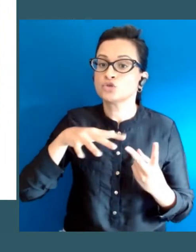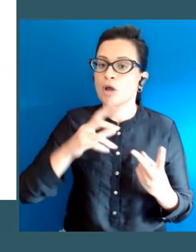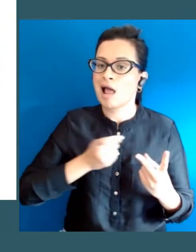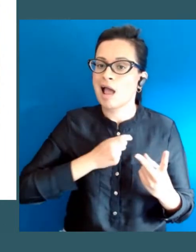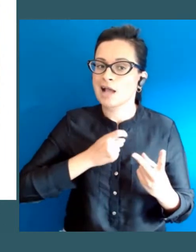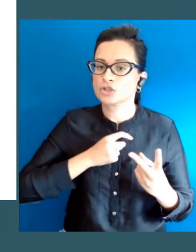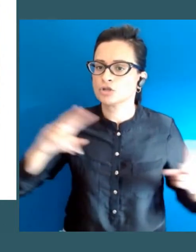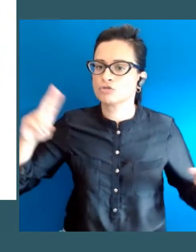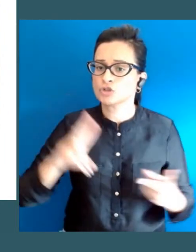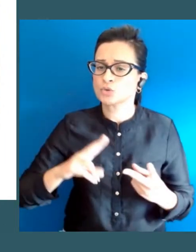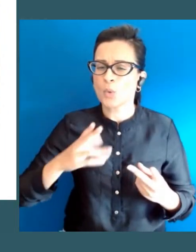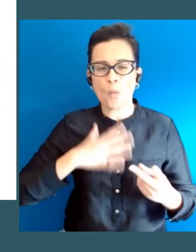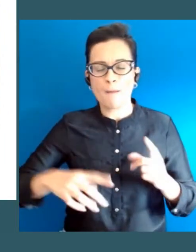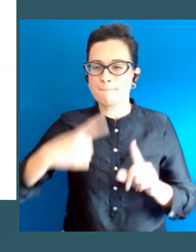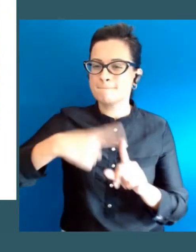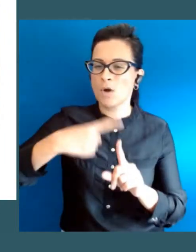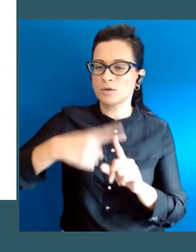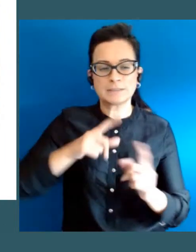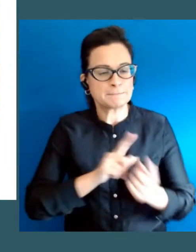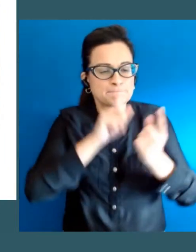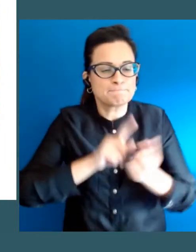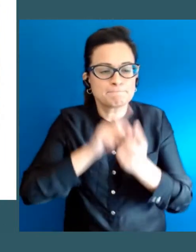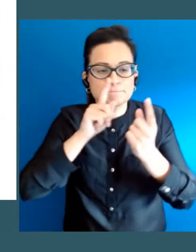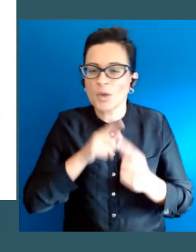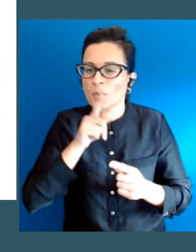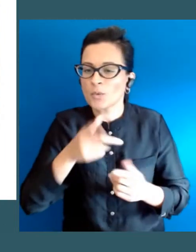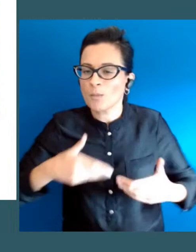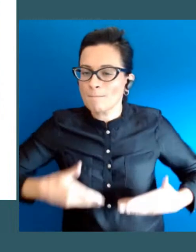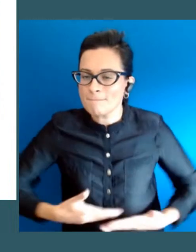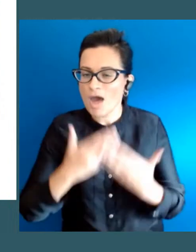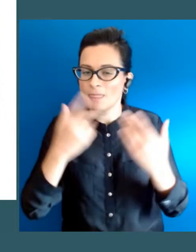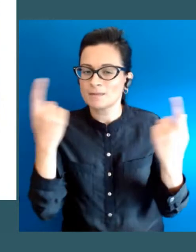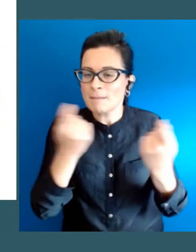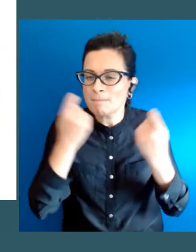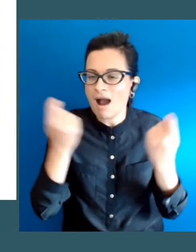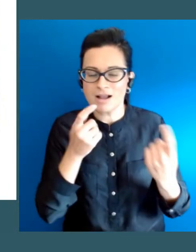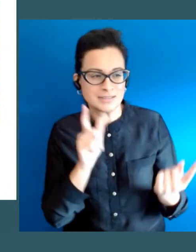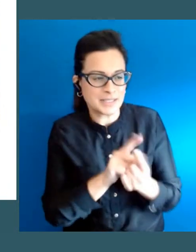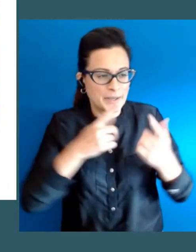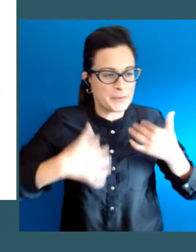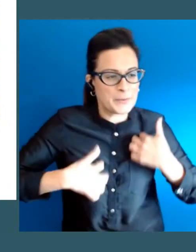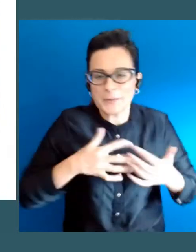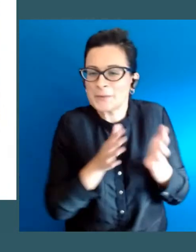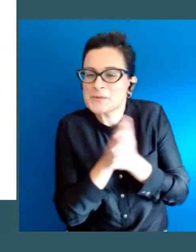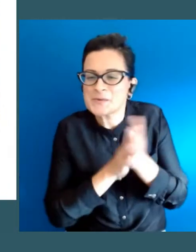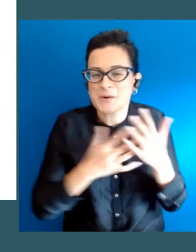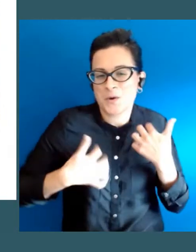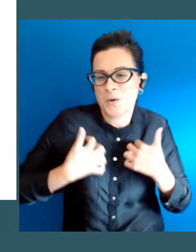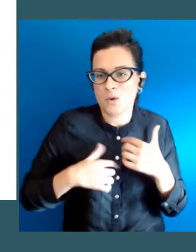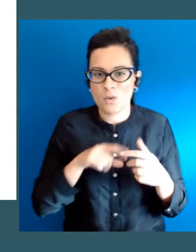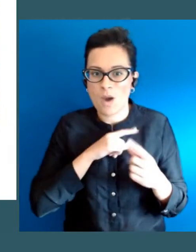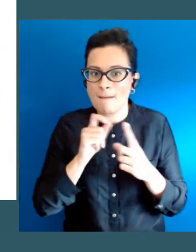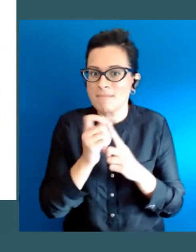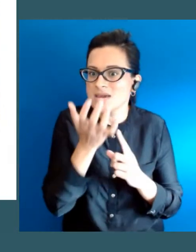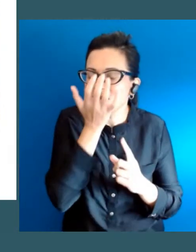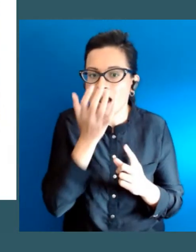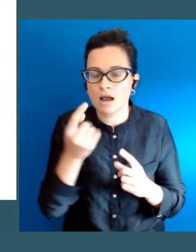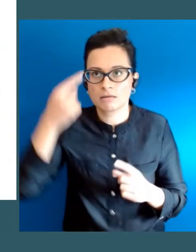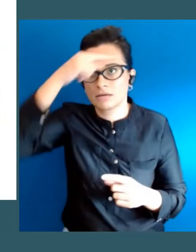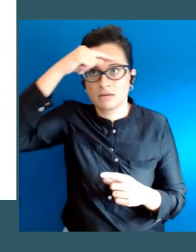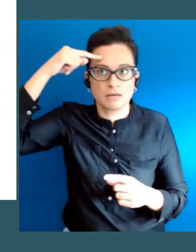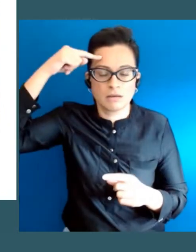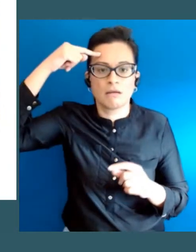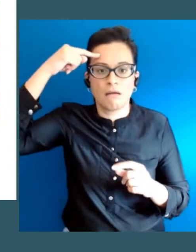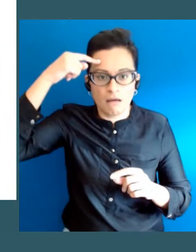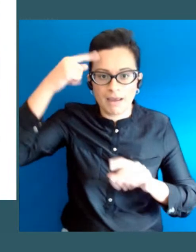experiences, like being able to go to birthday parties. So many children we hear about with peanut allergy being excluded from